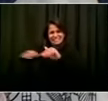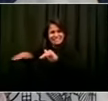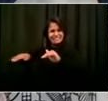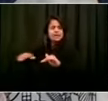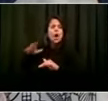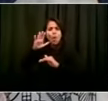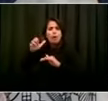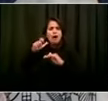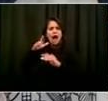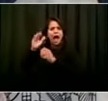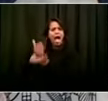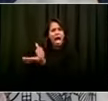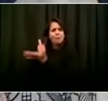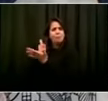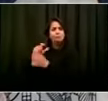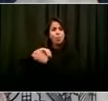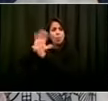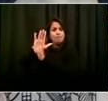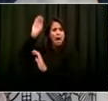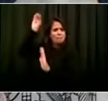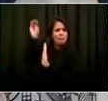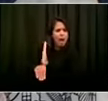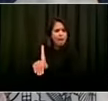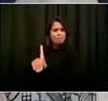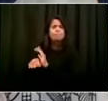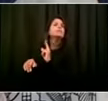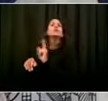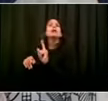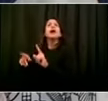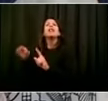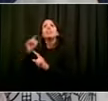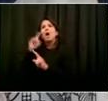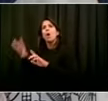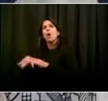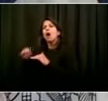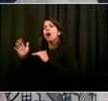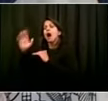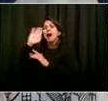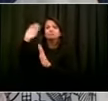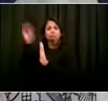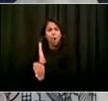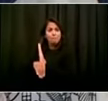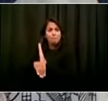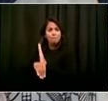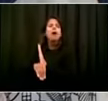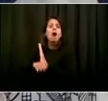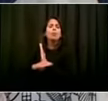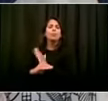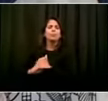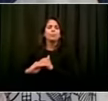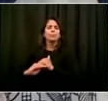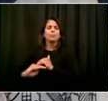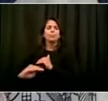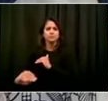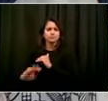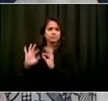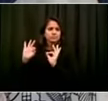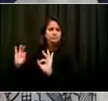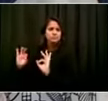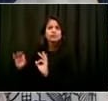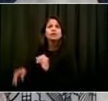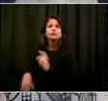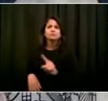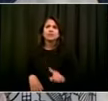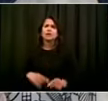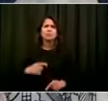And that, again, is the story of all of New York City. We were in a horrible situation. We fought our way back together. People really